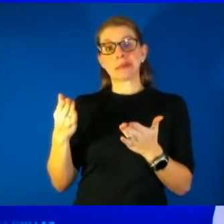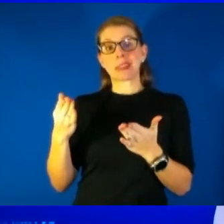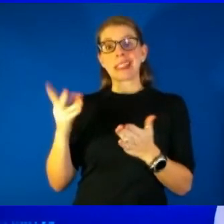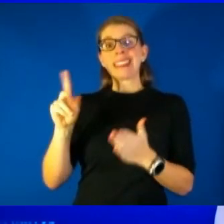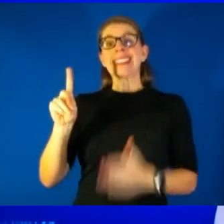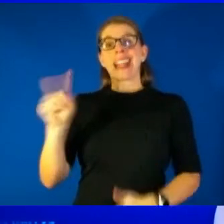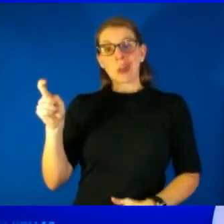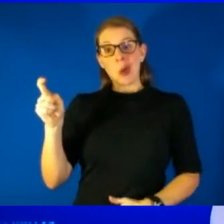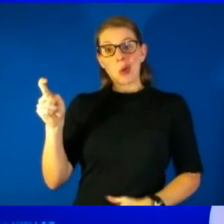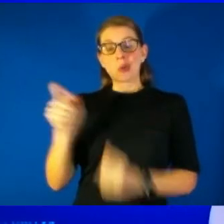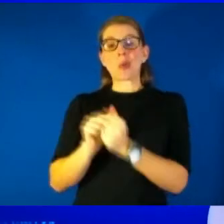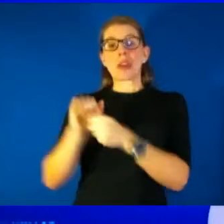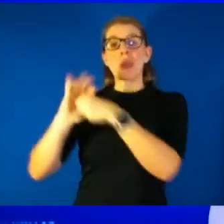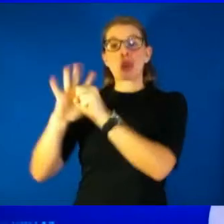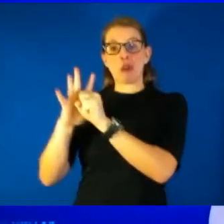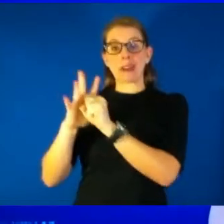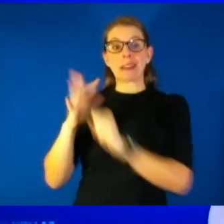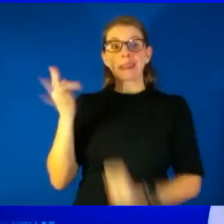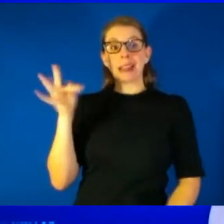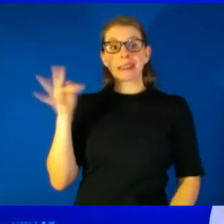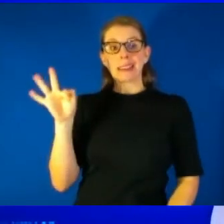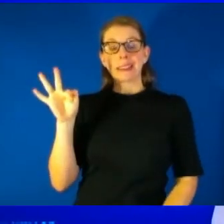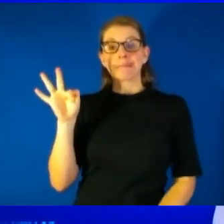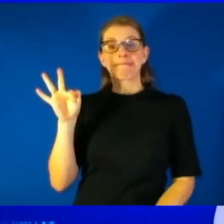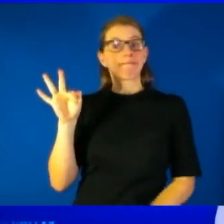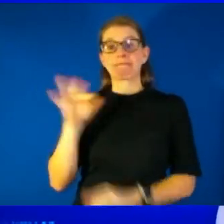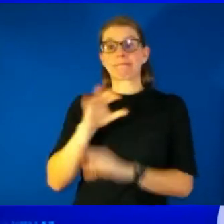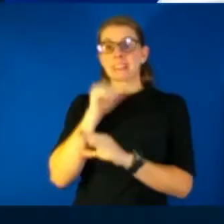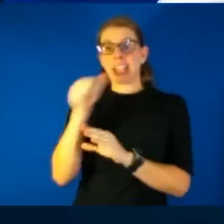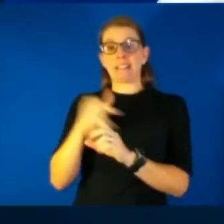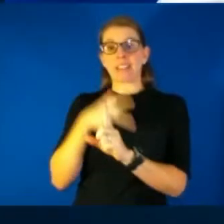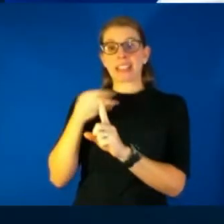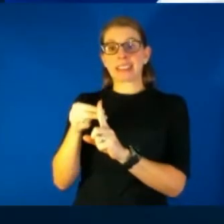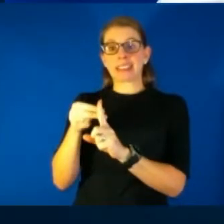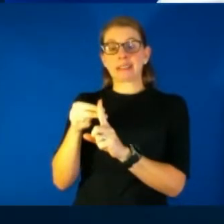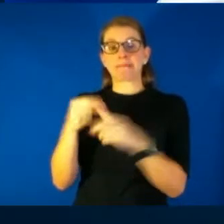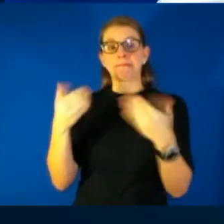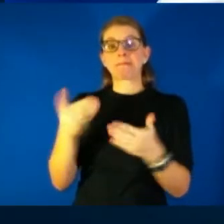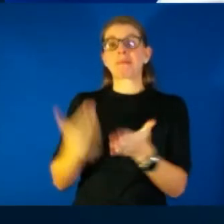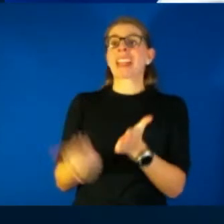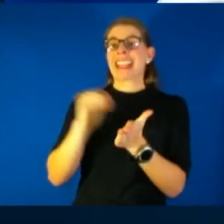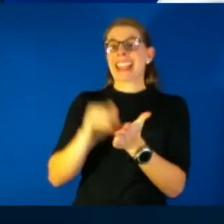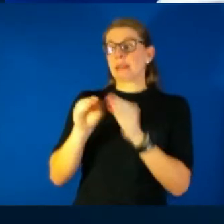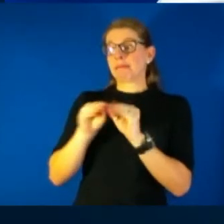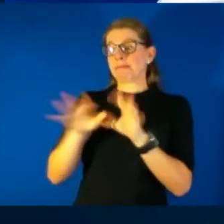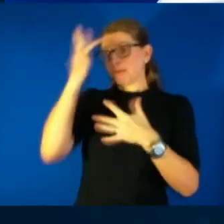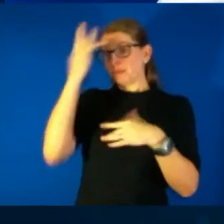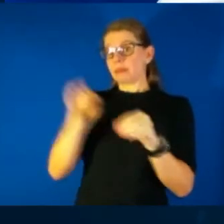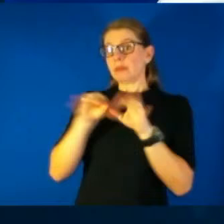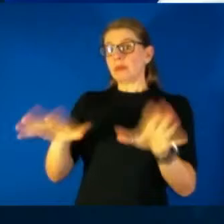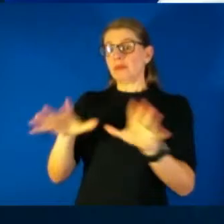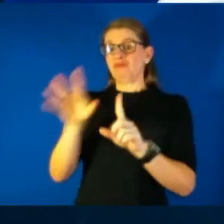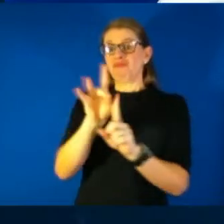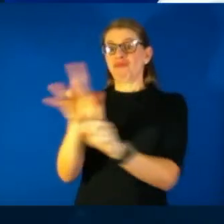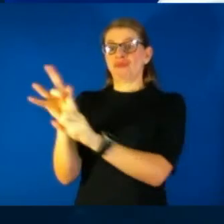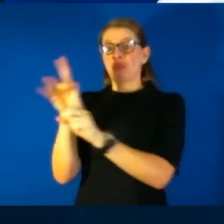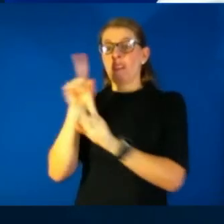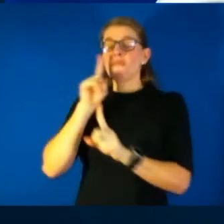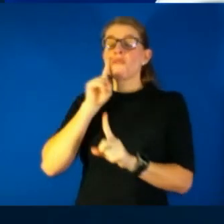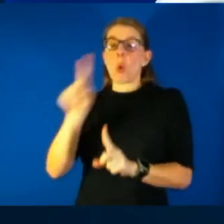with COVID-19 are unvaccinated. Again, a pandemic of the unvaccinated, at least as far as hospitalization and death.